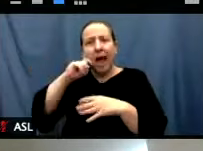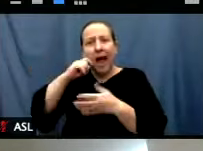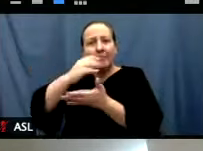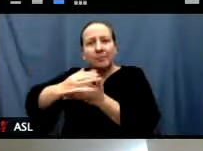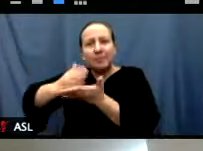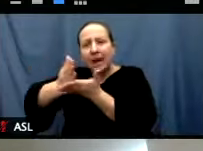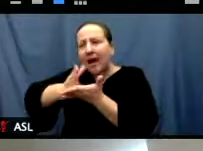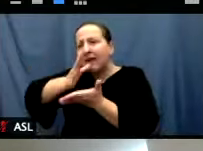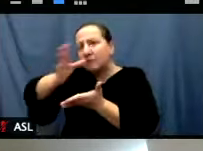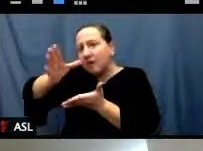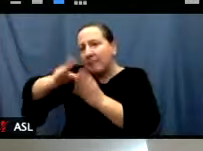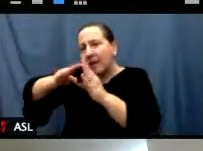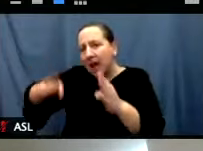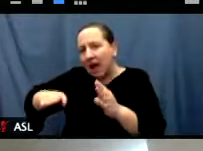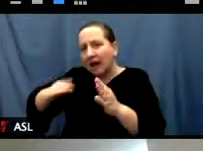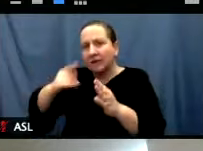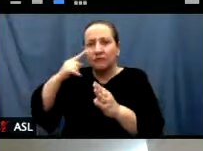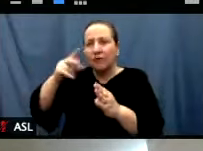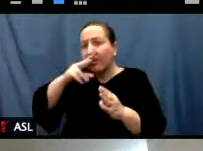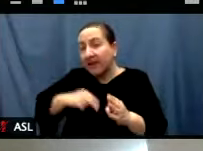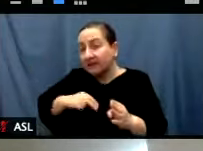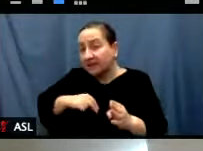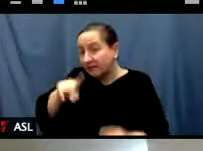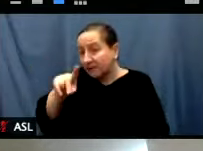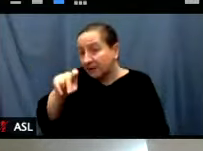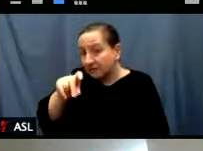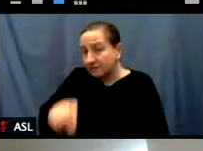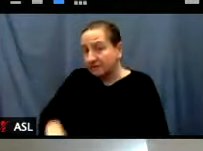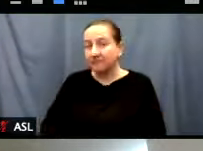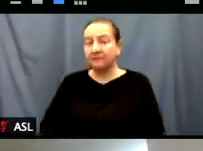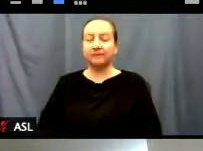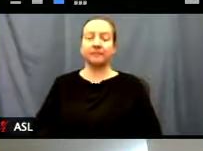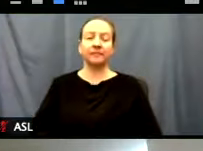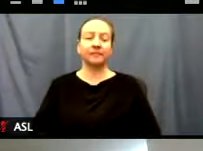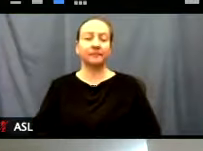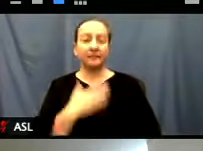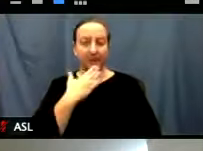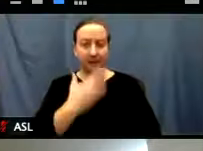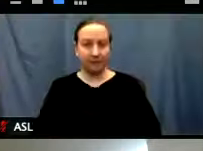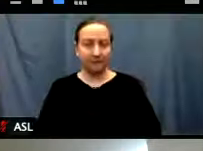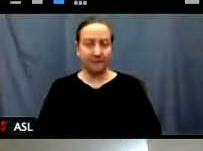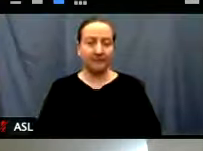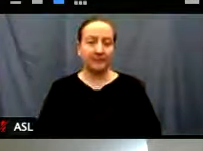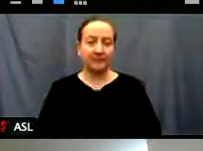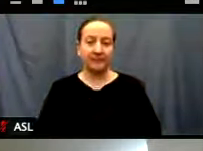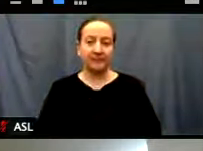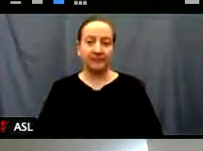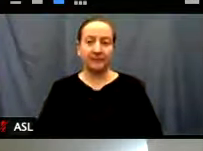grandmother's house, for example, for Thanksgiving? Thank you very much.